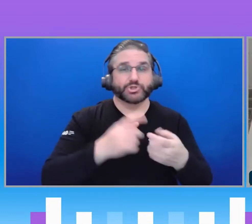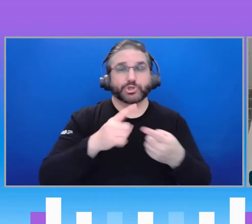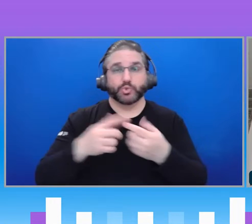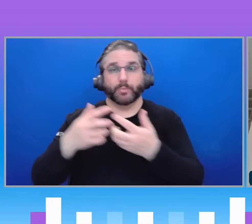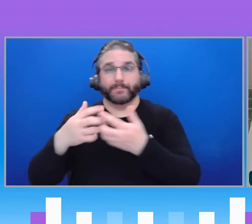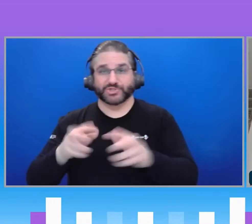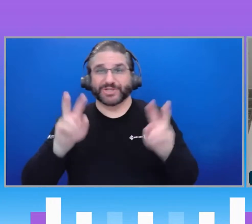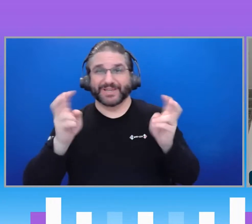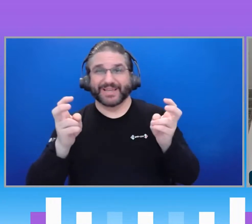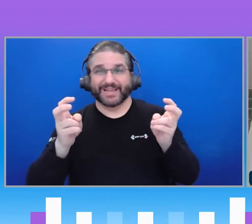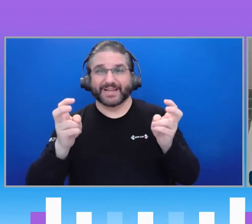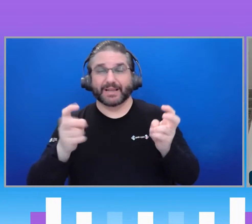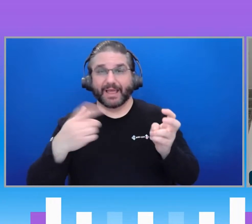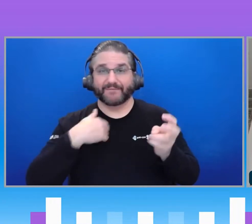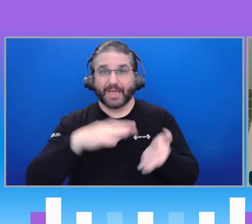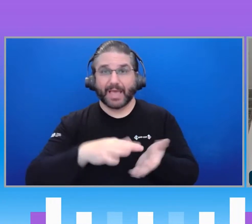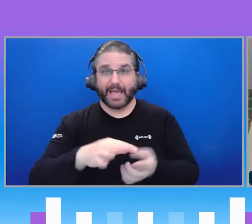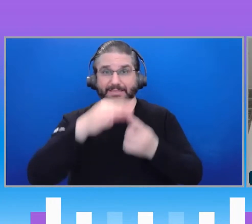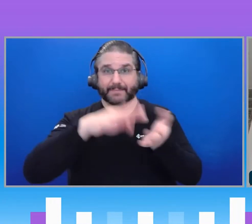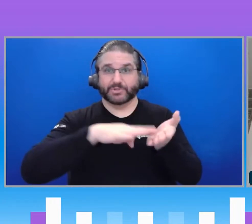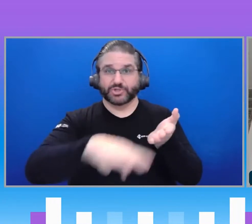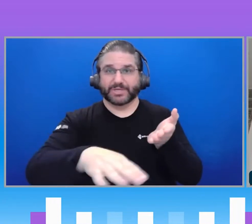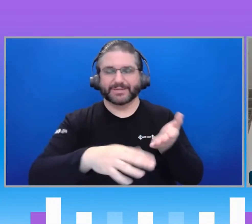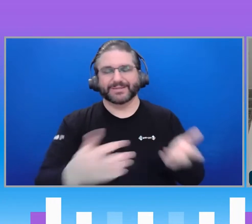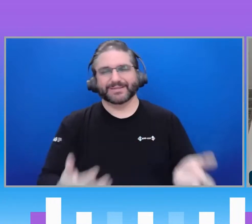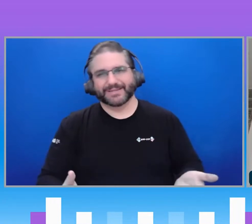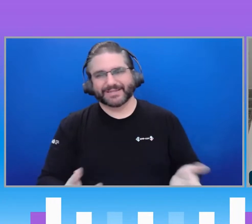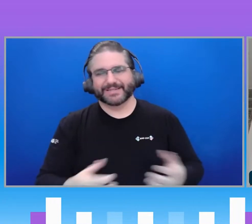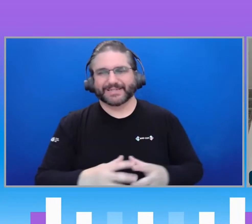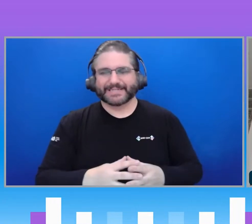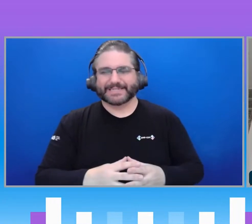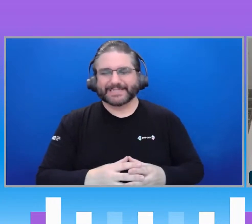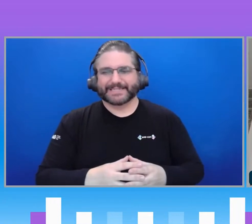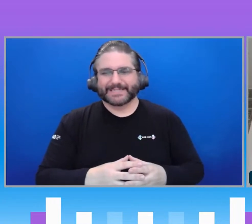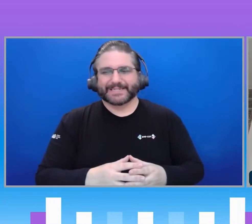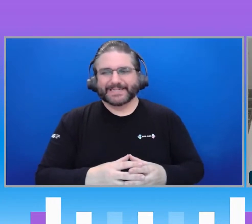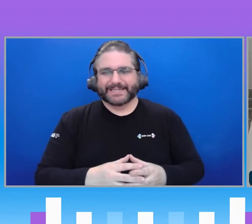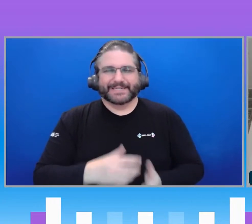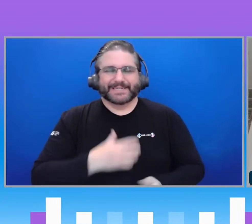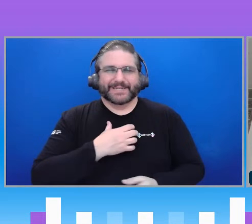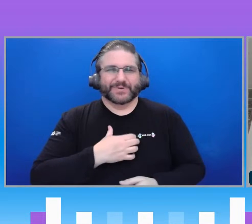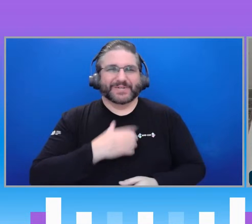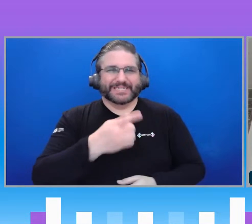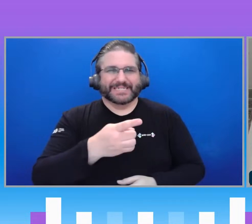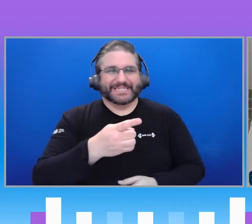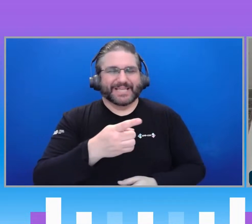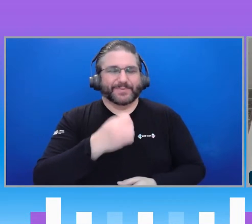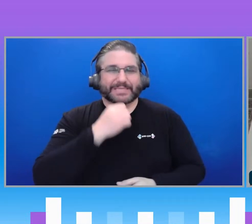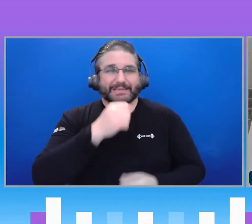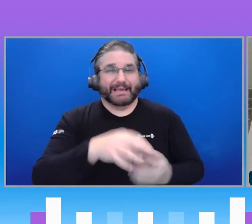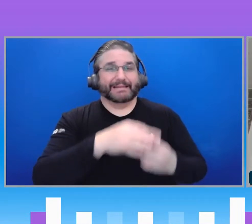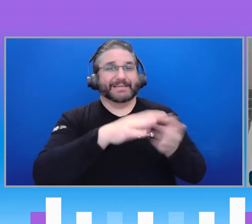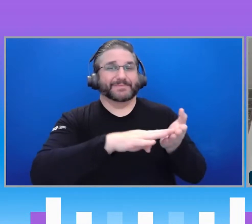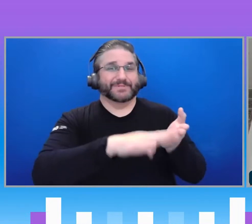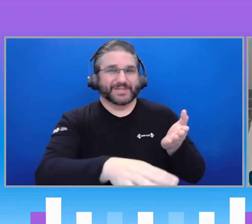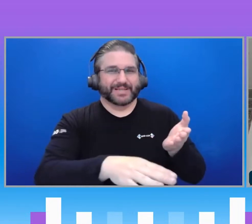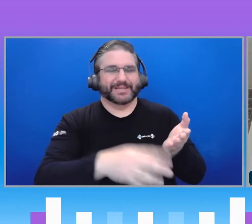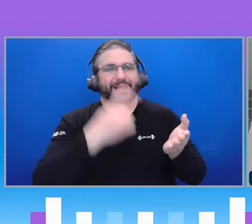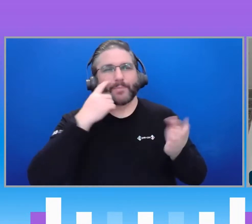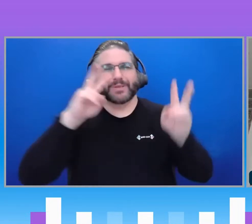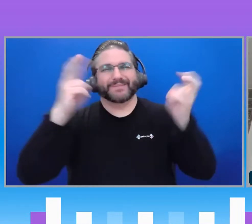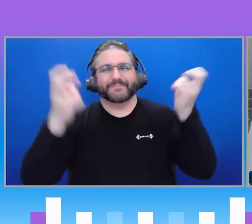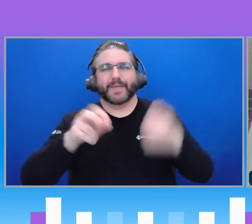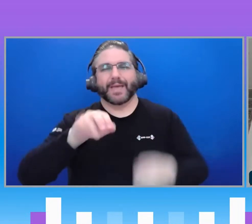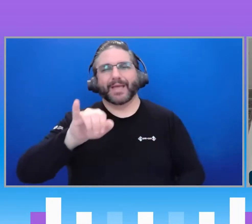been beneficial to have it in the final law, to ensure that this Internet of Things, domotics, and so